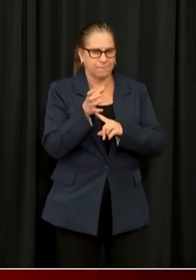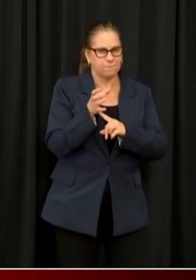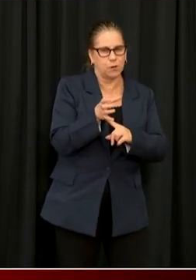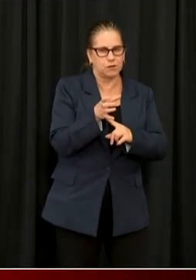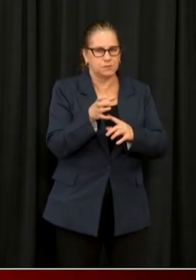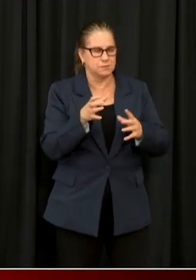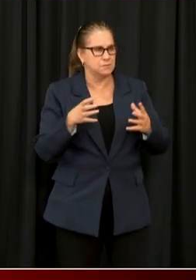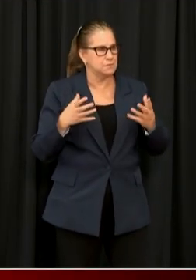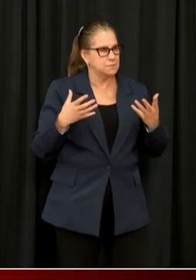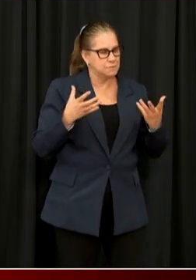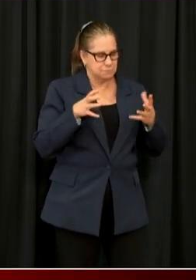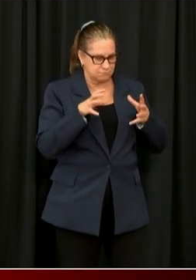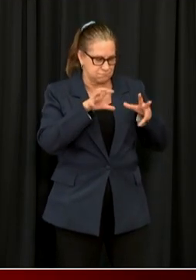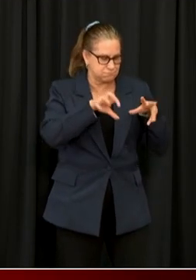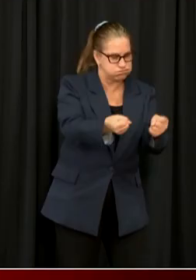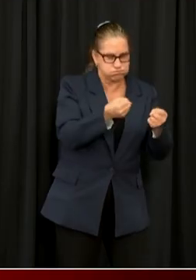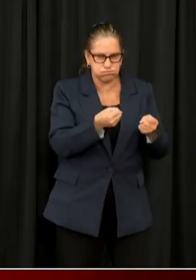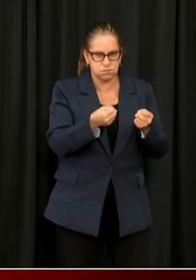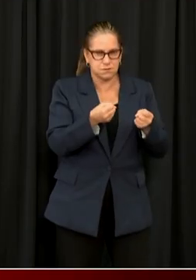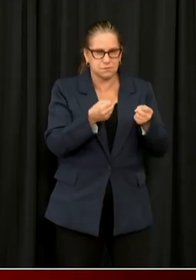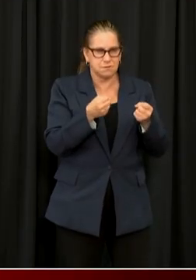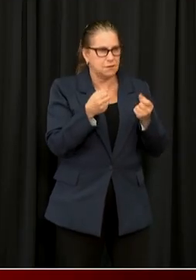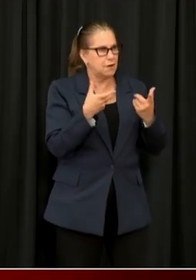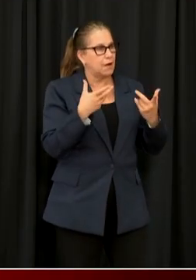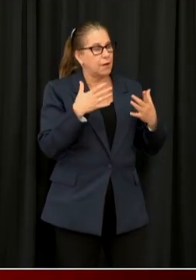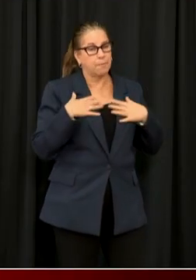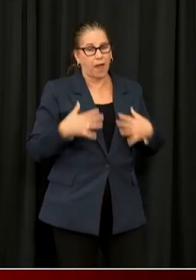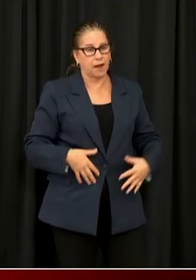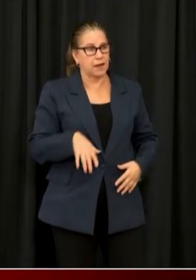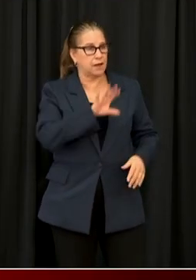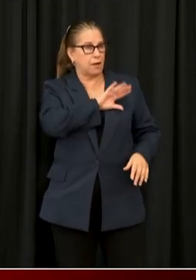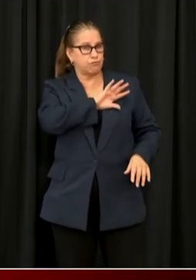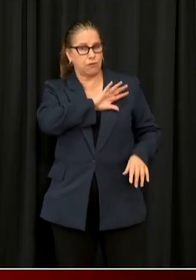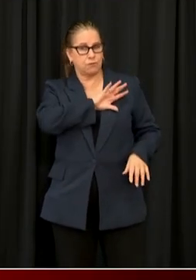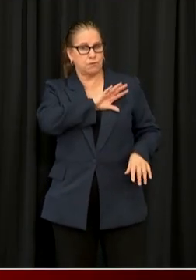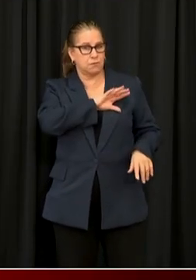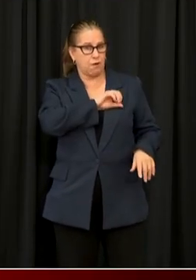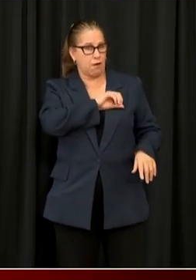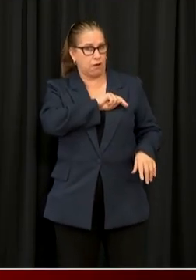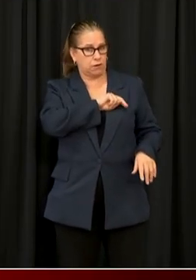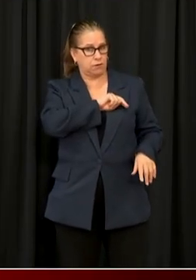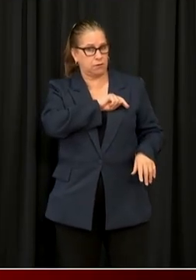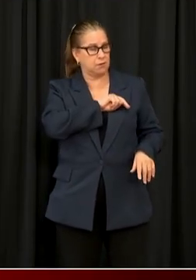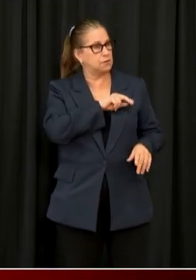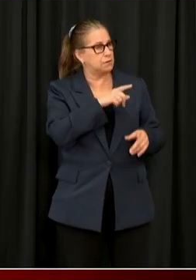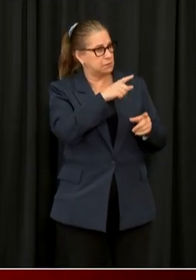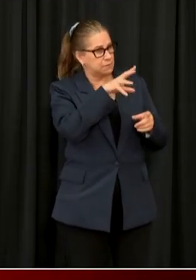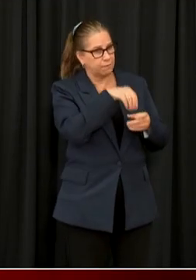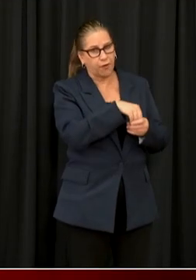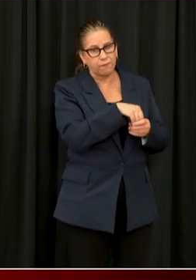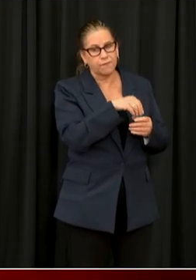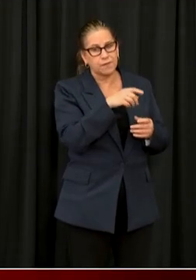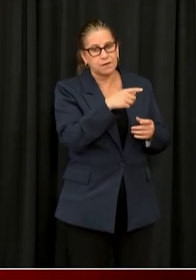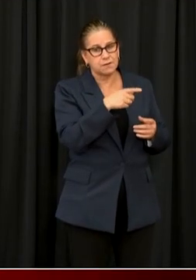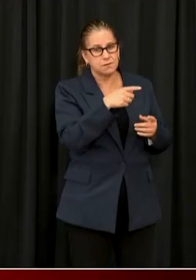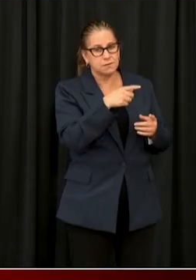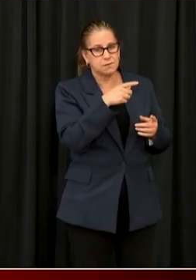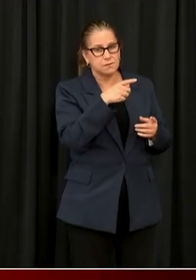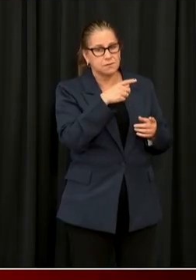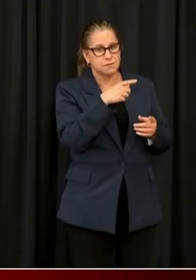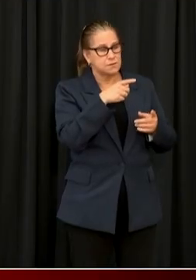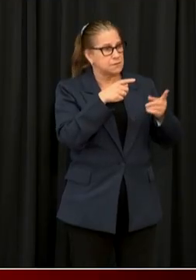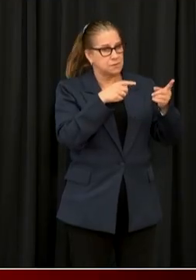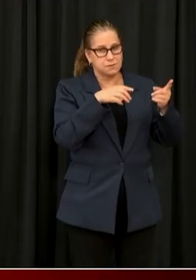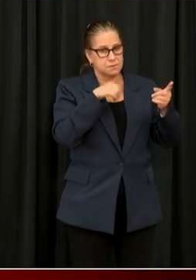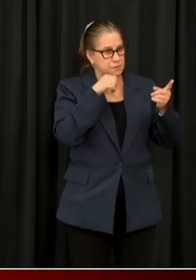be released. I believe in reading your letter to the council yesterday is that you were not in favor of that part of it, at